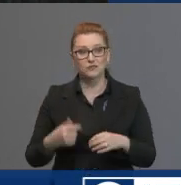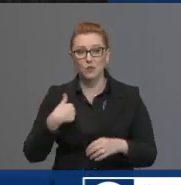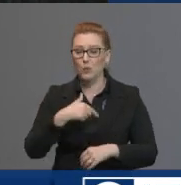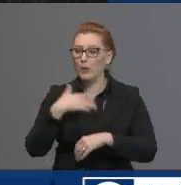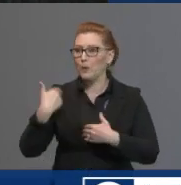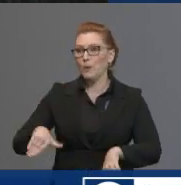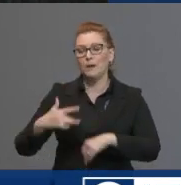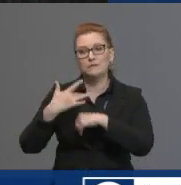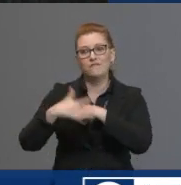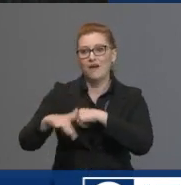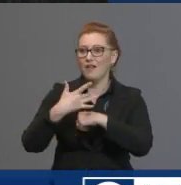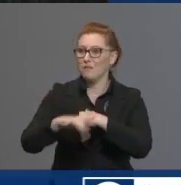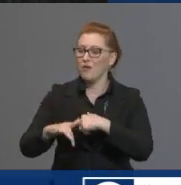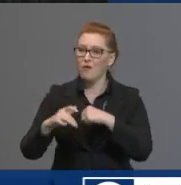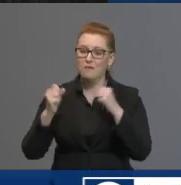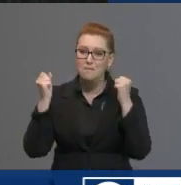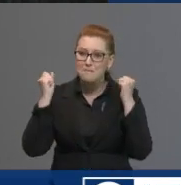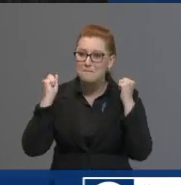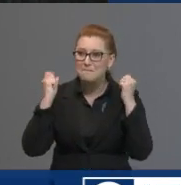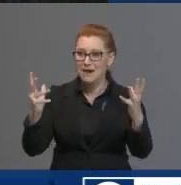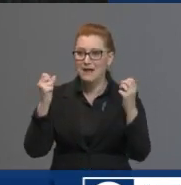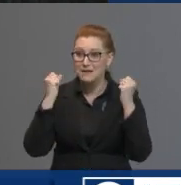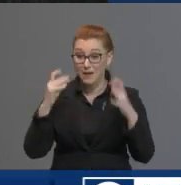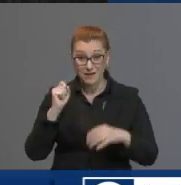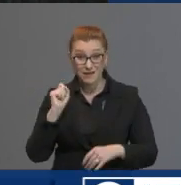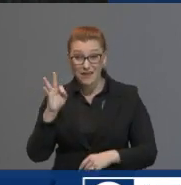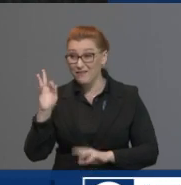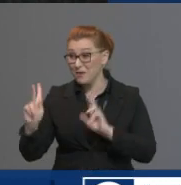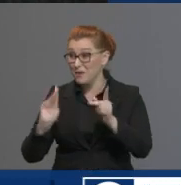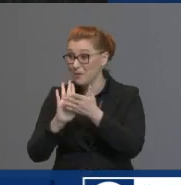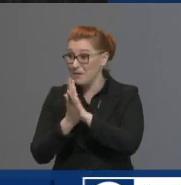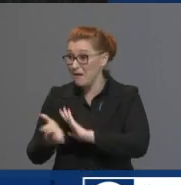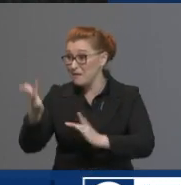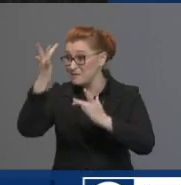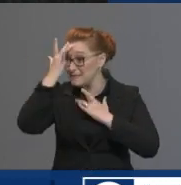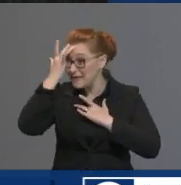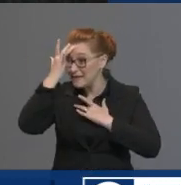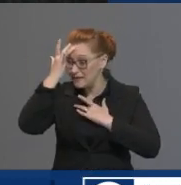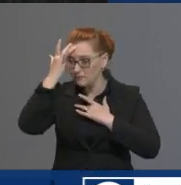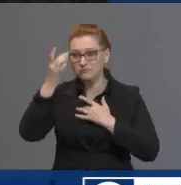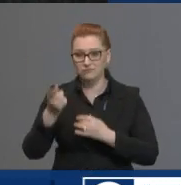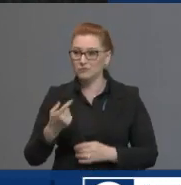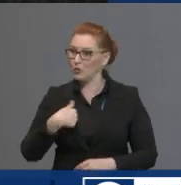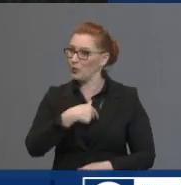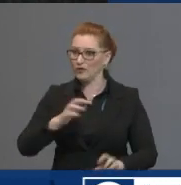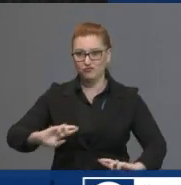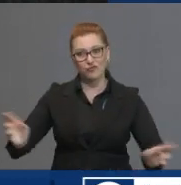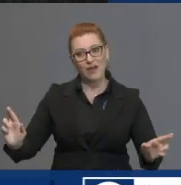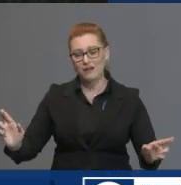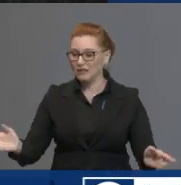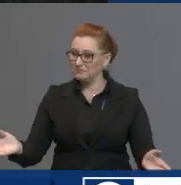you get very sick, you need a ventilator. Arizona has capacity, and Arizona's prepared.